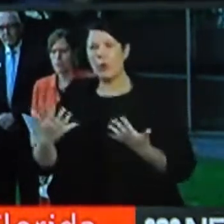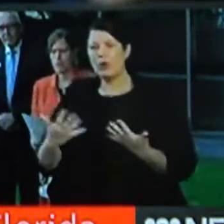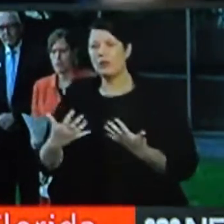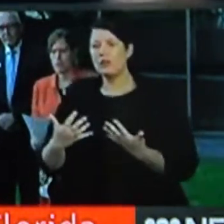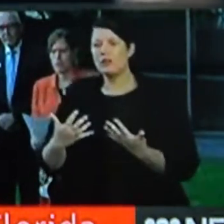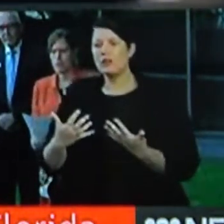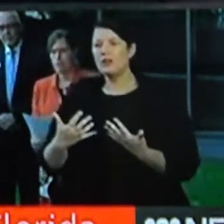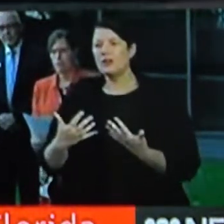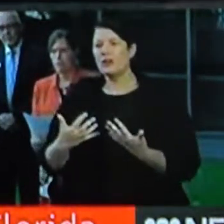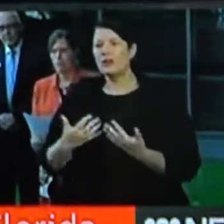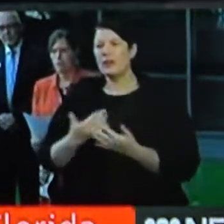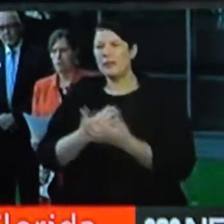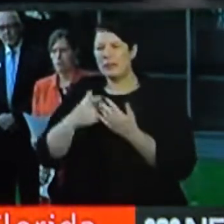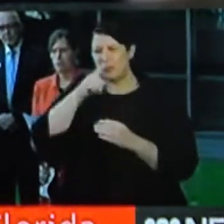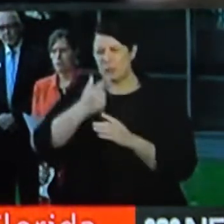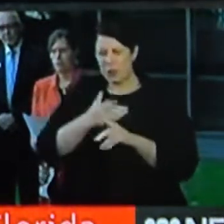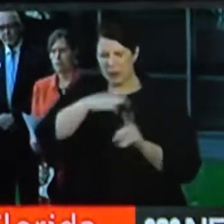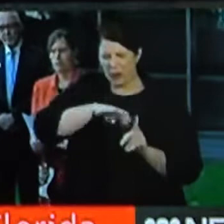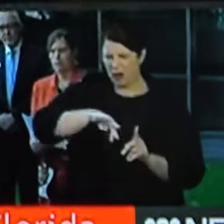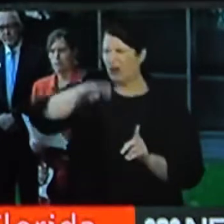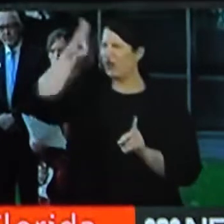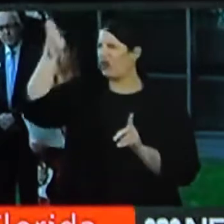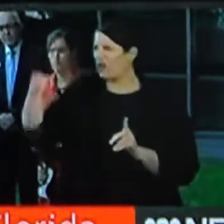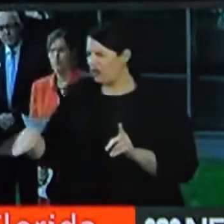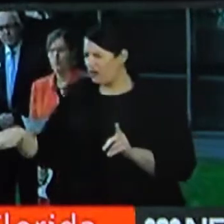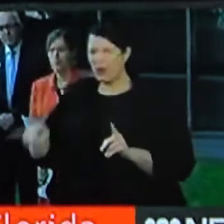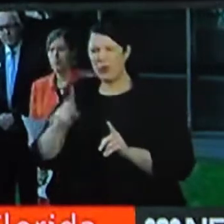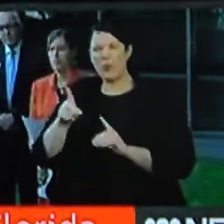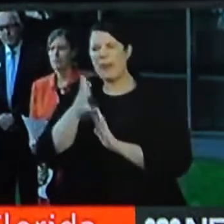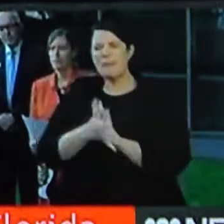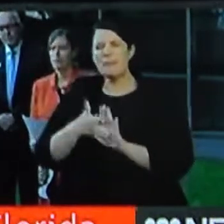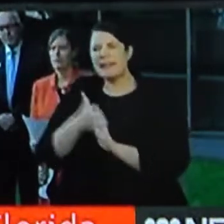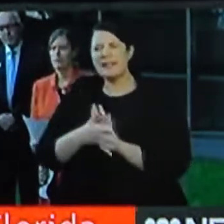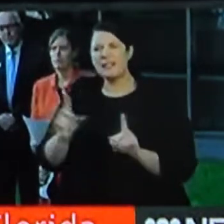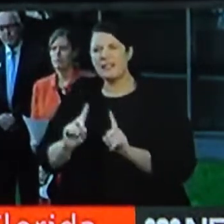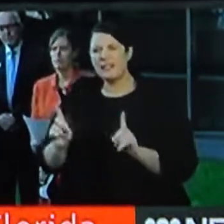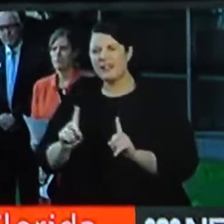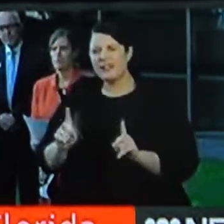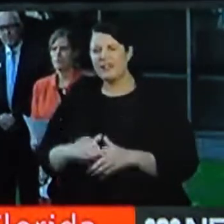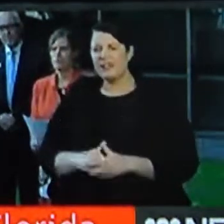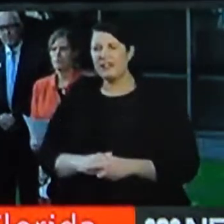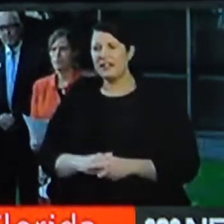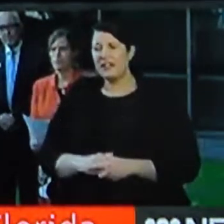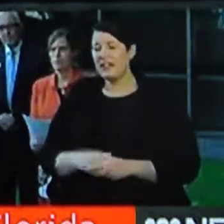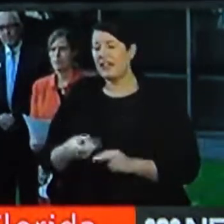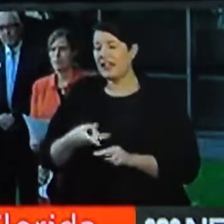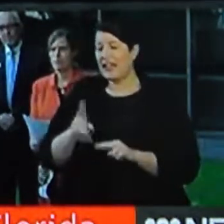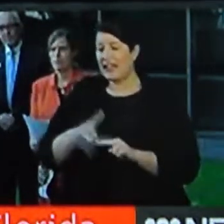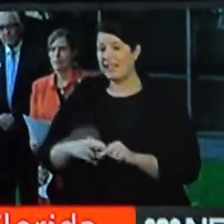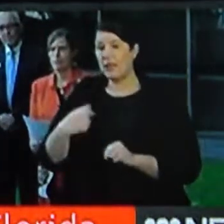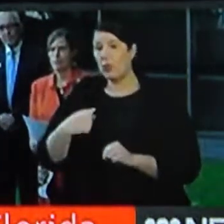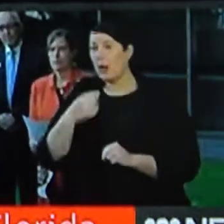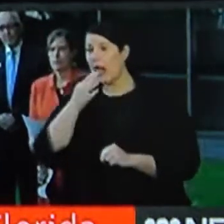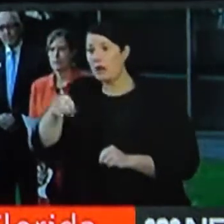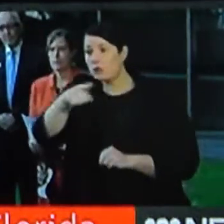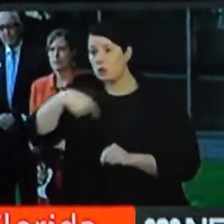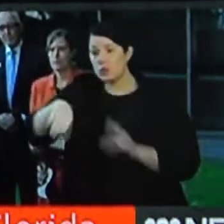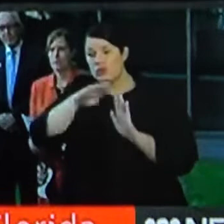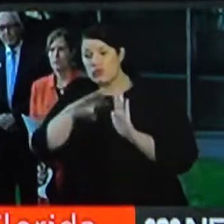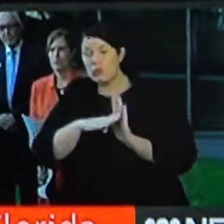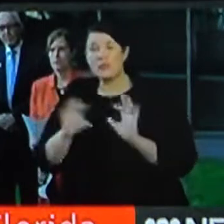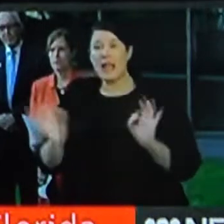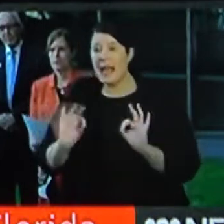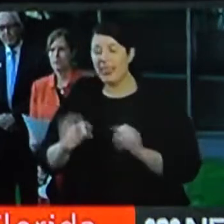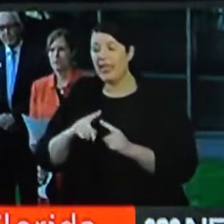about the so-called curve. What does the curve mean? What the curve means is, if we didn't do anything, if we didn't stop the spread, if we didn't have any of